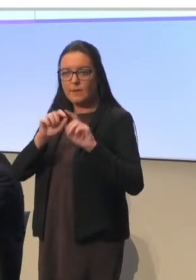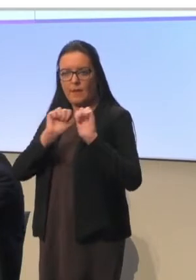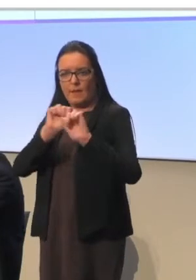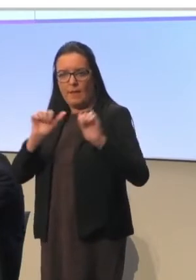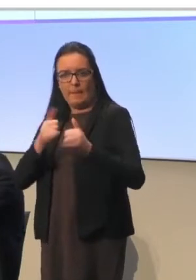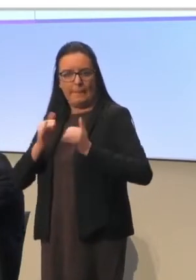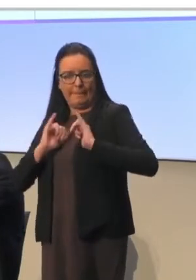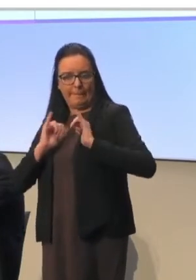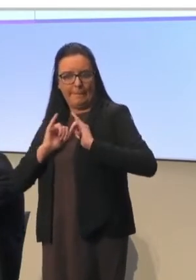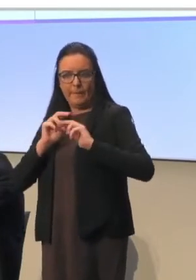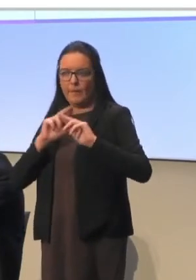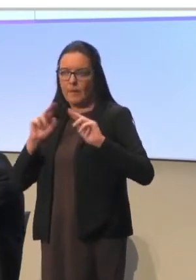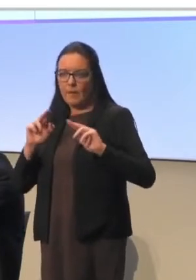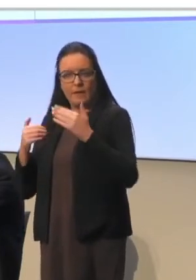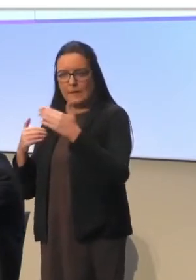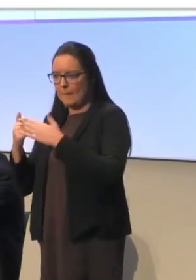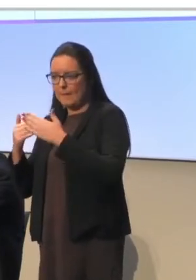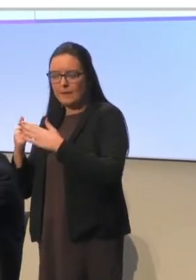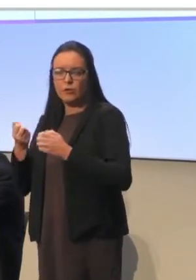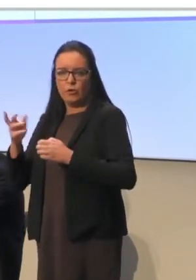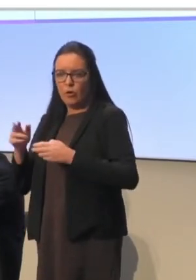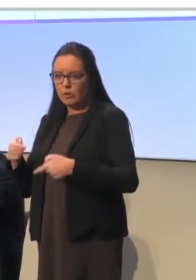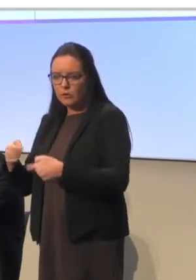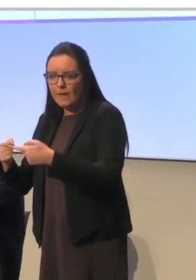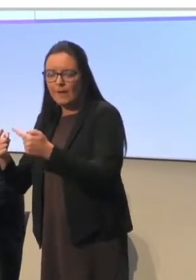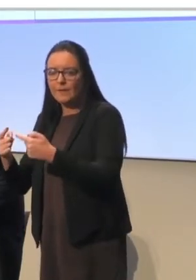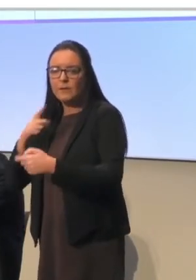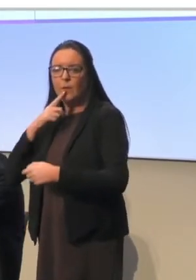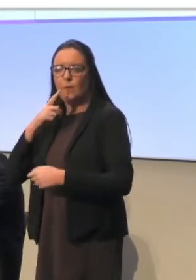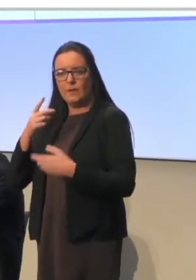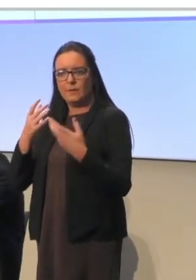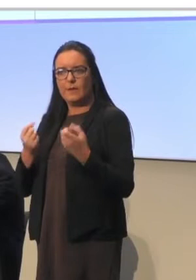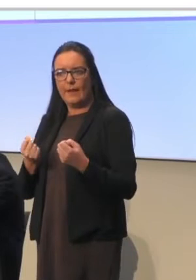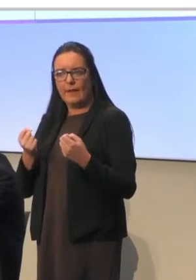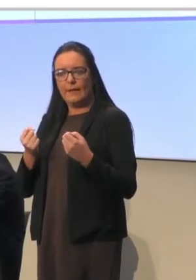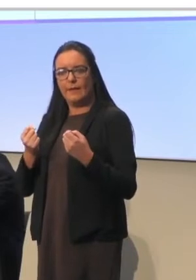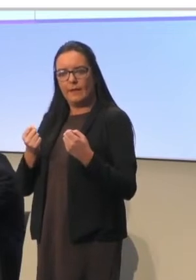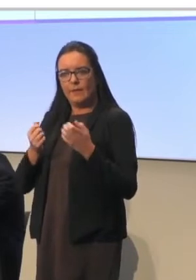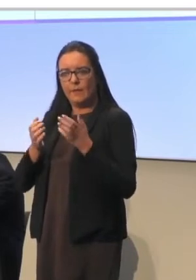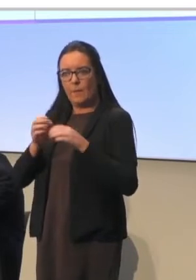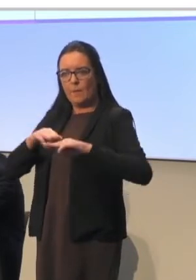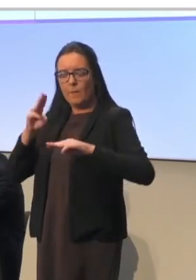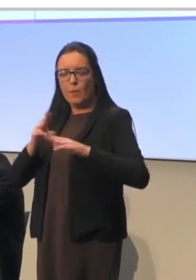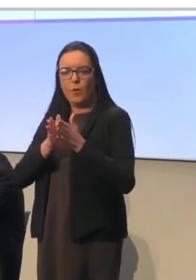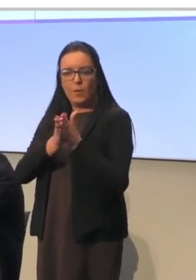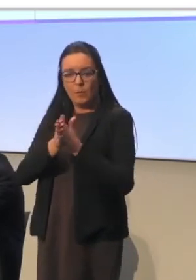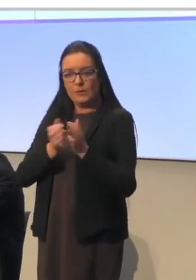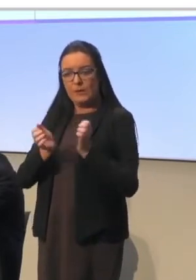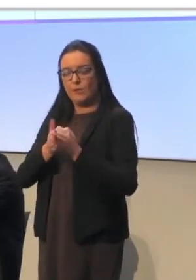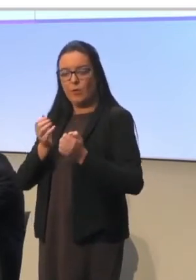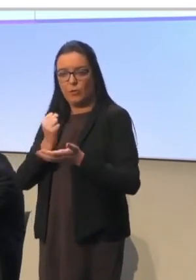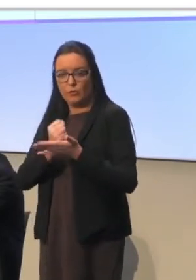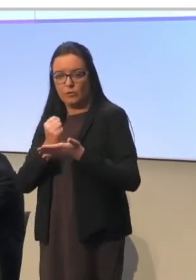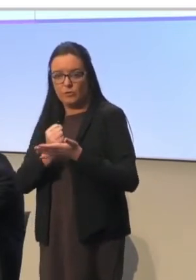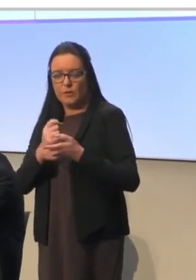their impairments or limitations that they were seen to have, and kind of linked to that there would be more motivation of them, that there would be a